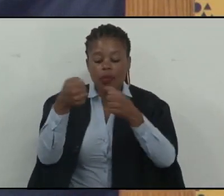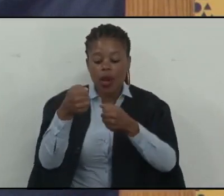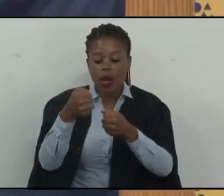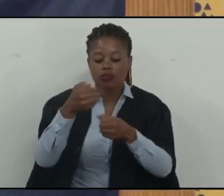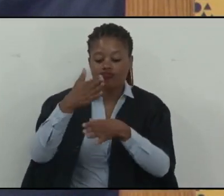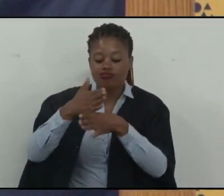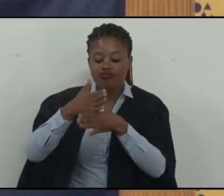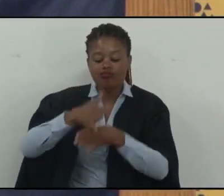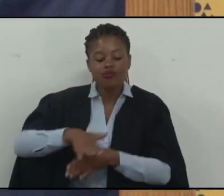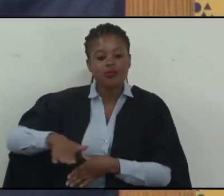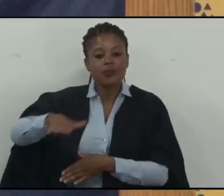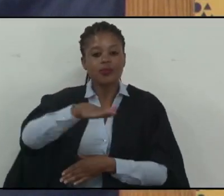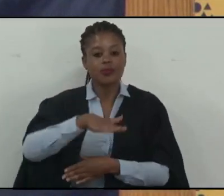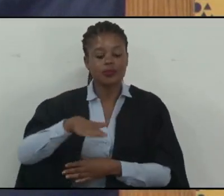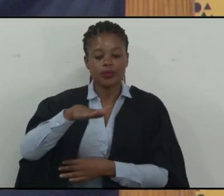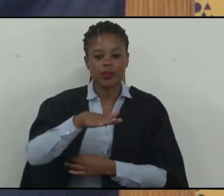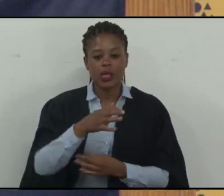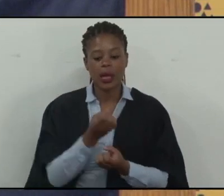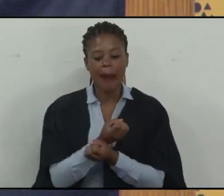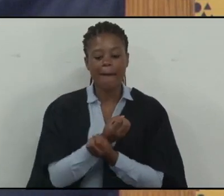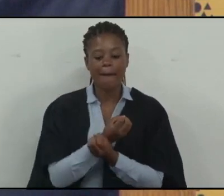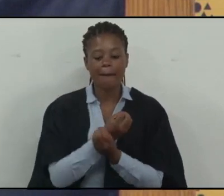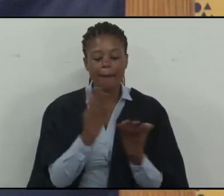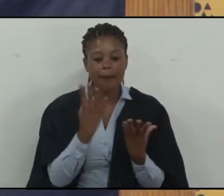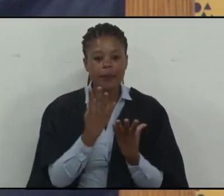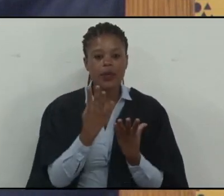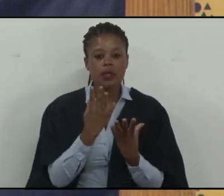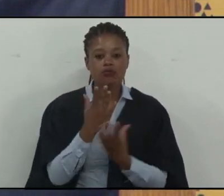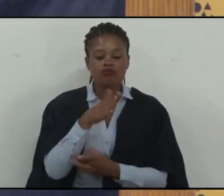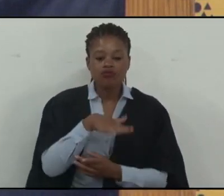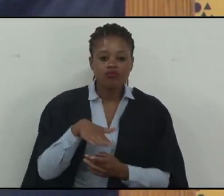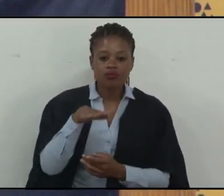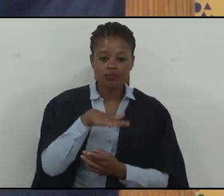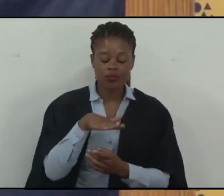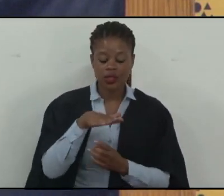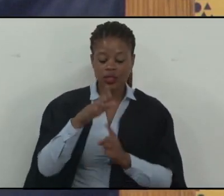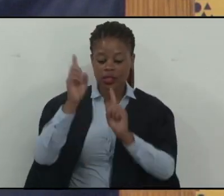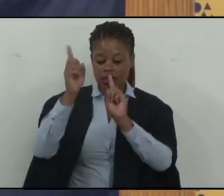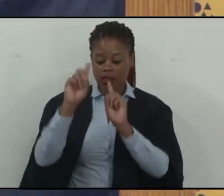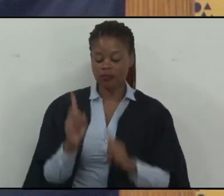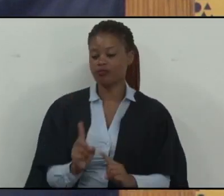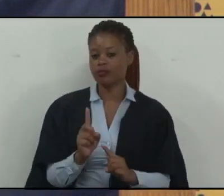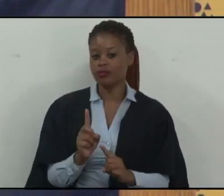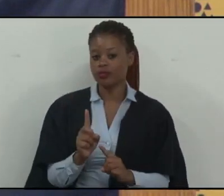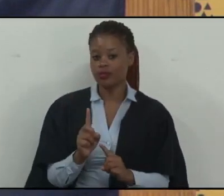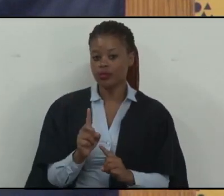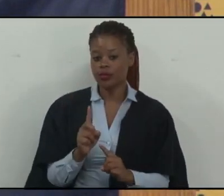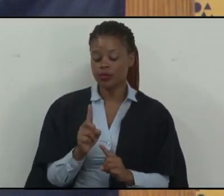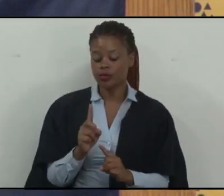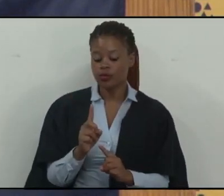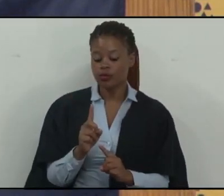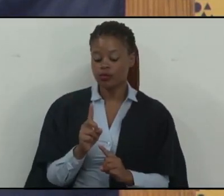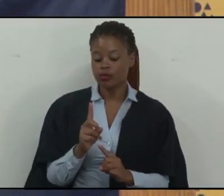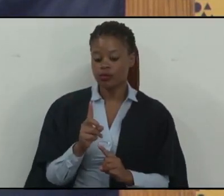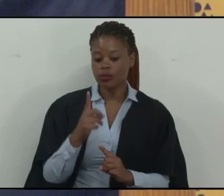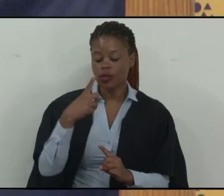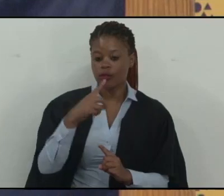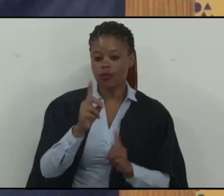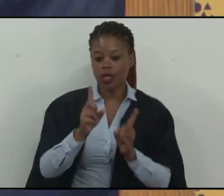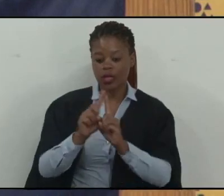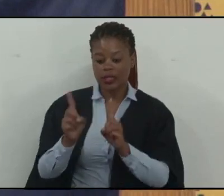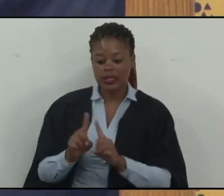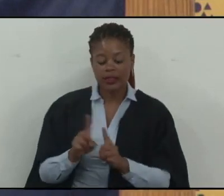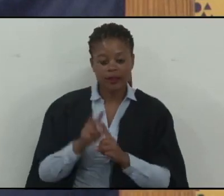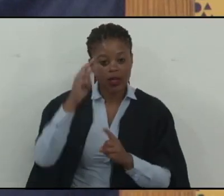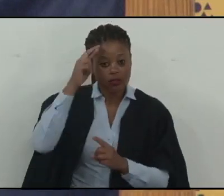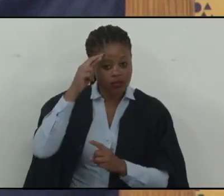too. Many employers especially seek out our graduates for these reasons.